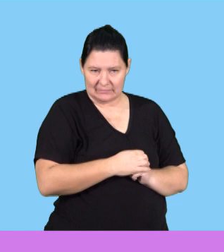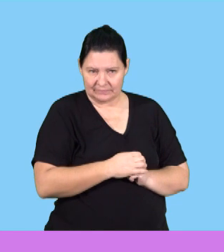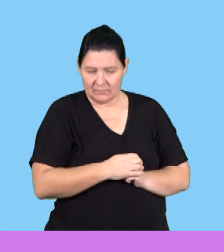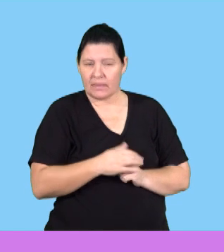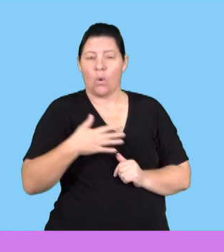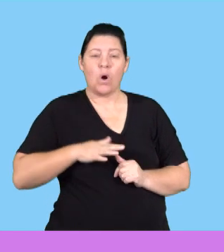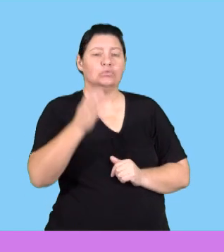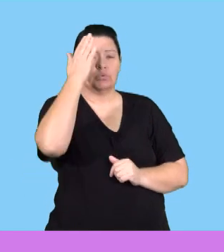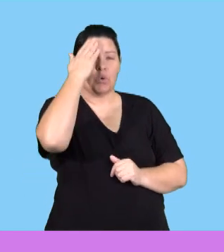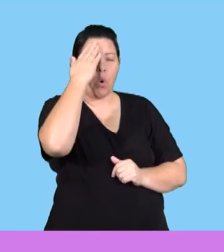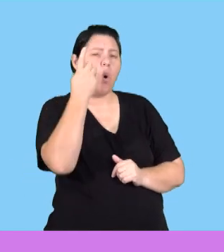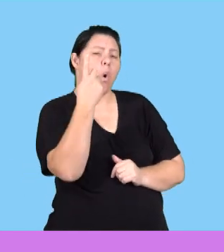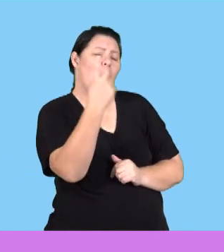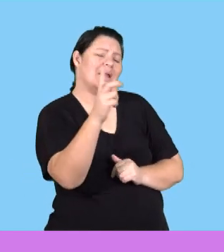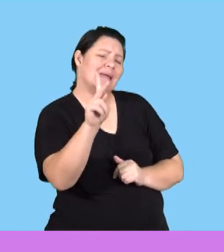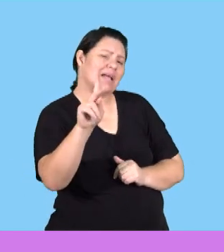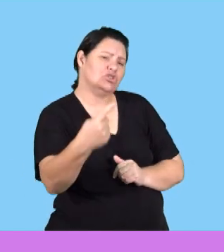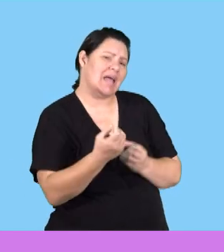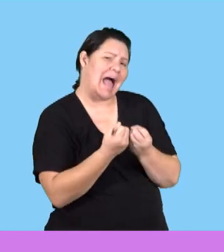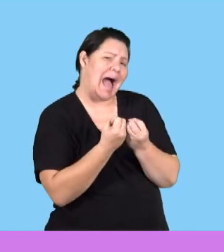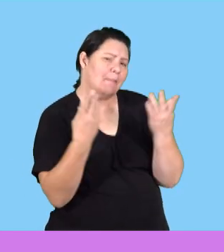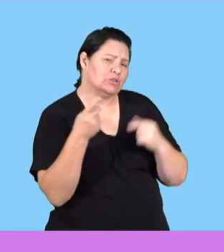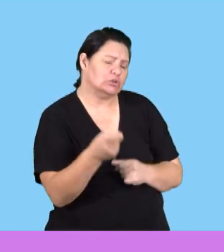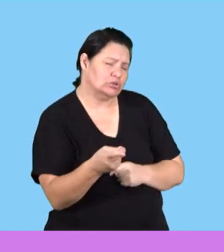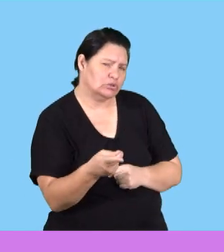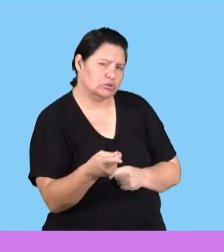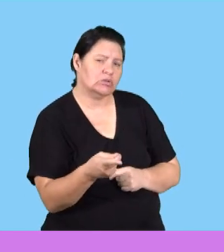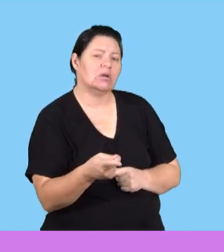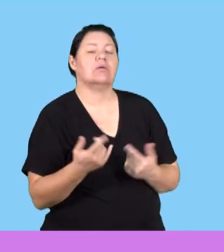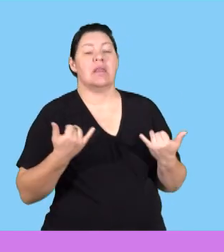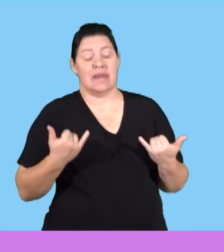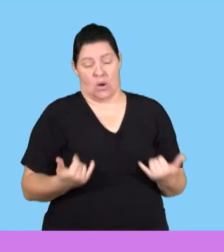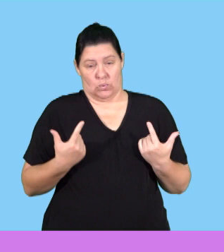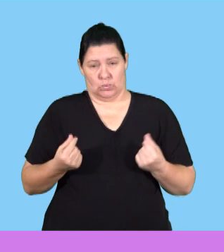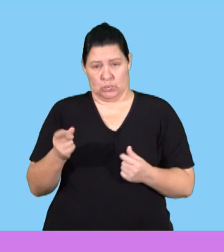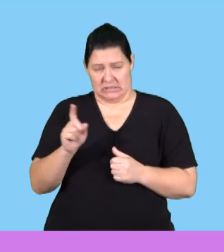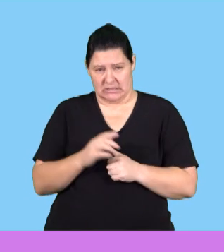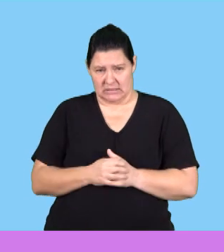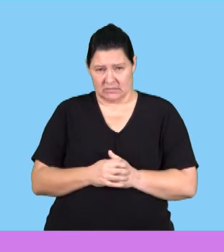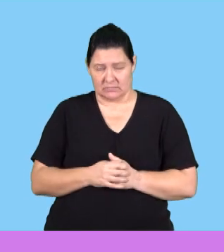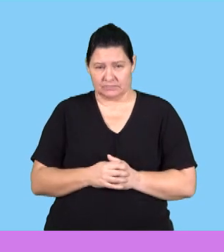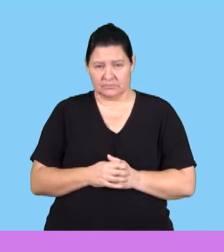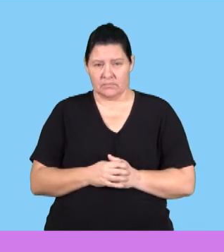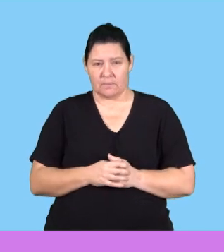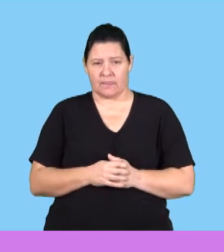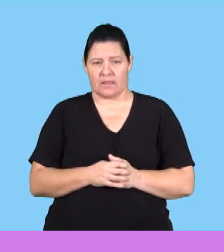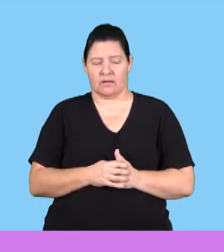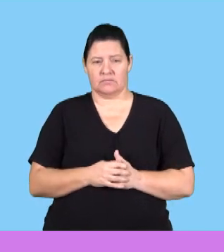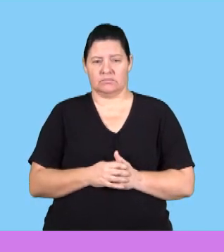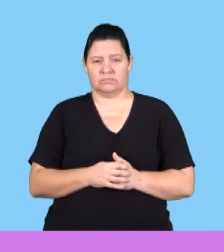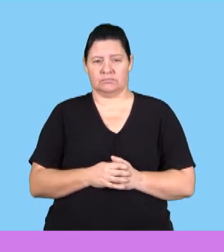rate for 1 kilogram of maize meal that Nhlanhla has bought, what we can do now, we are going to